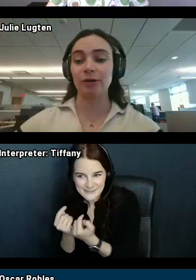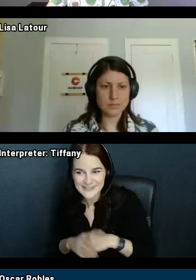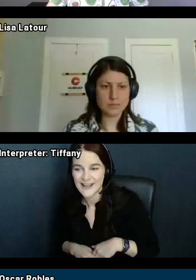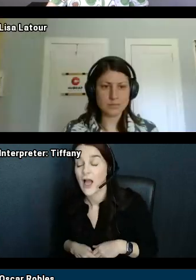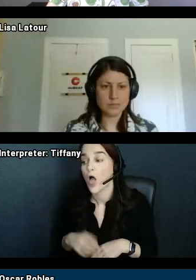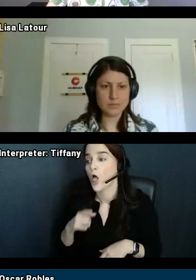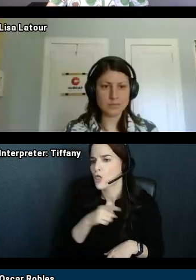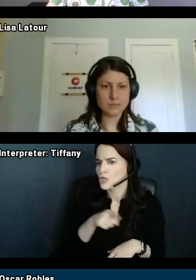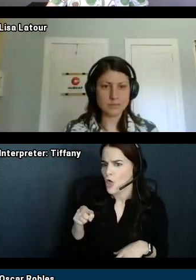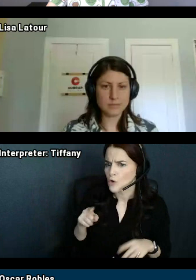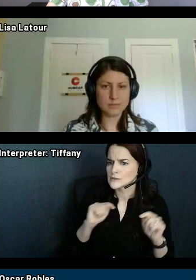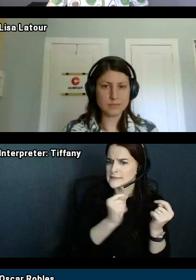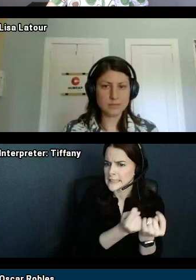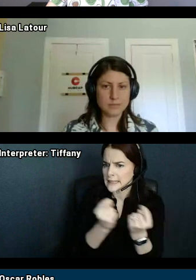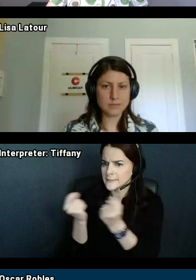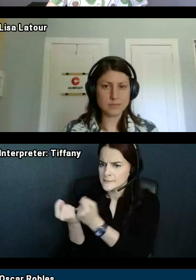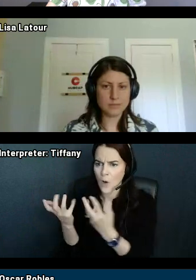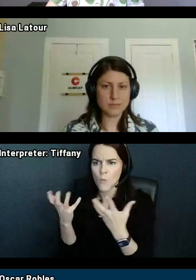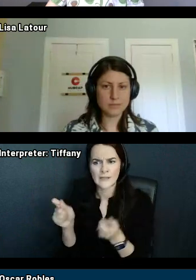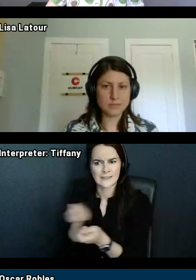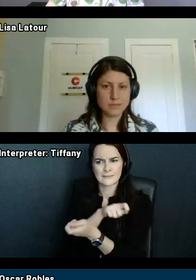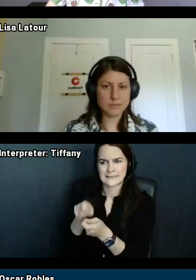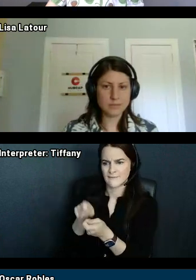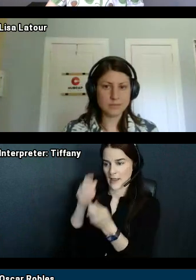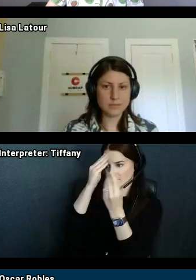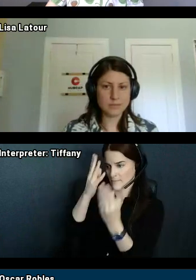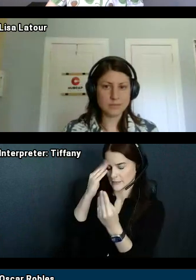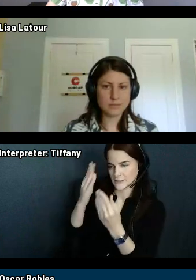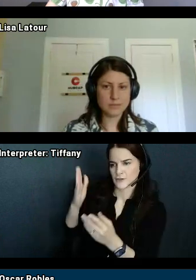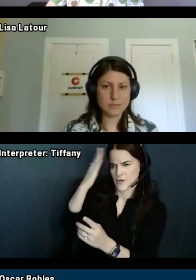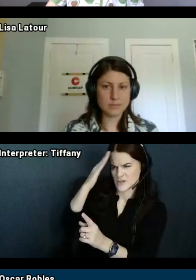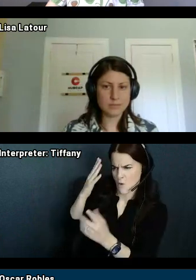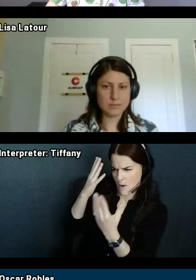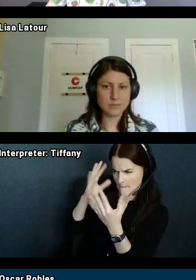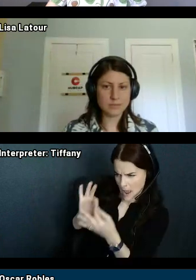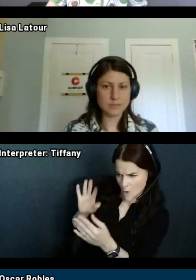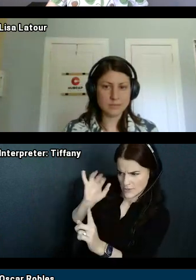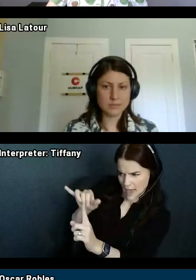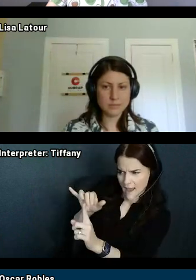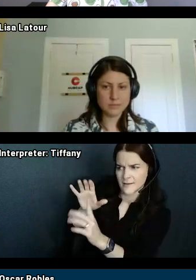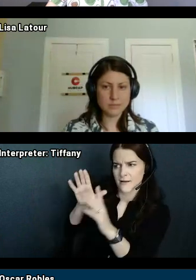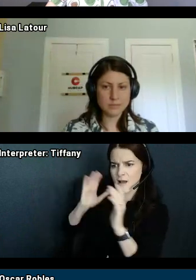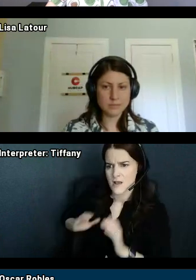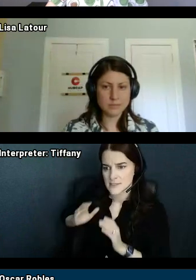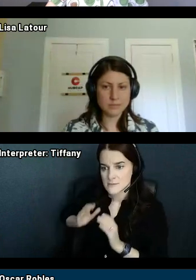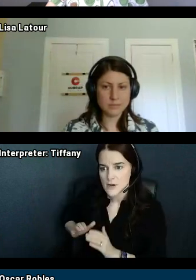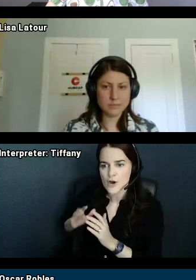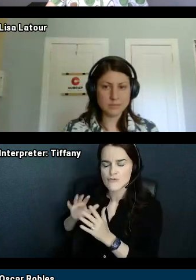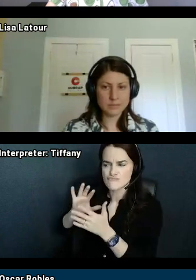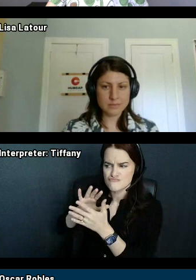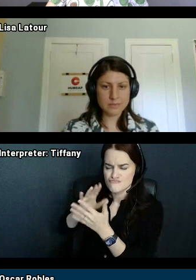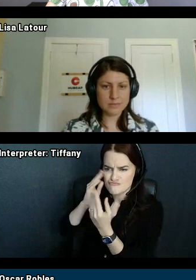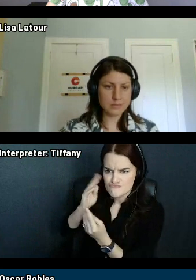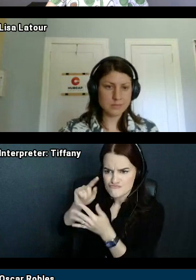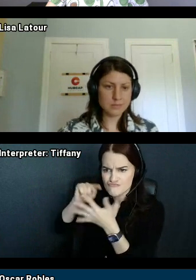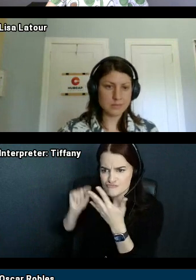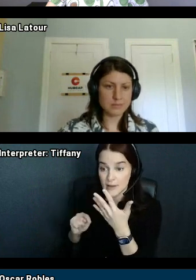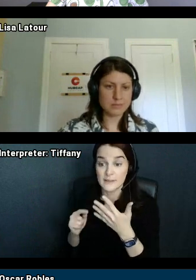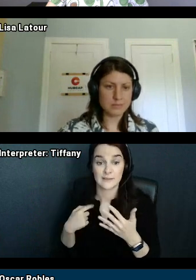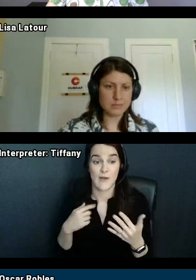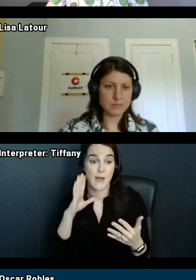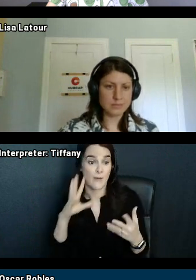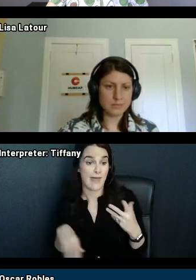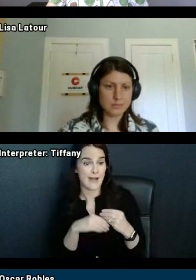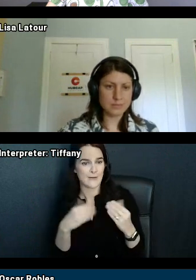to see certain information so that they have context on this customer. So what I'm going to do is add in a new section on the deal